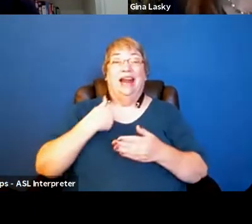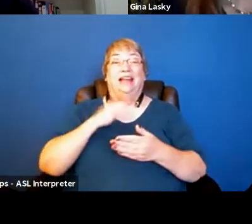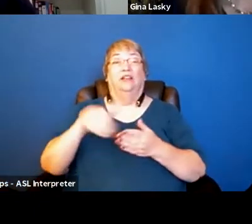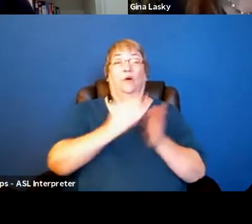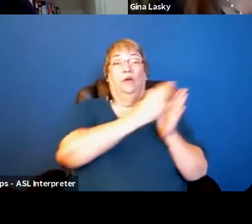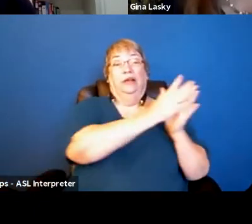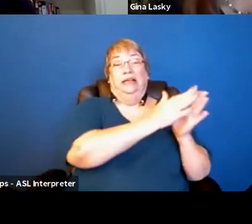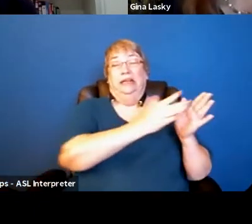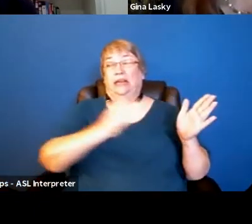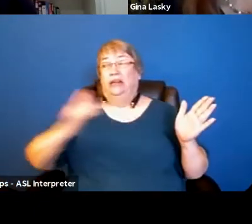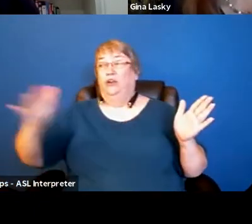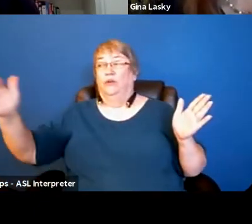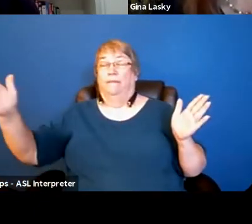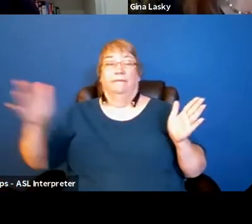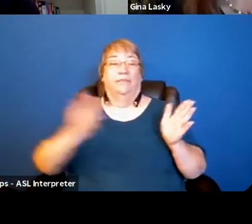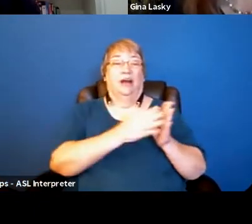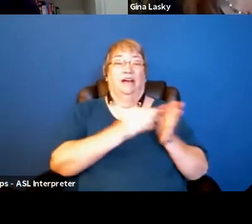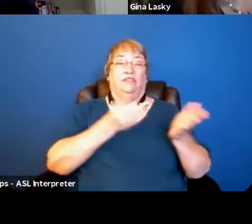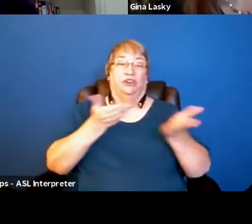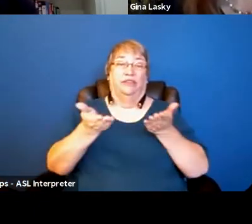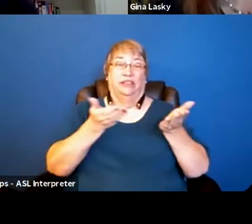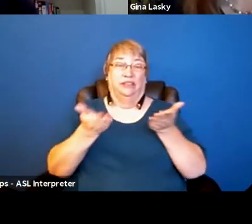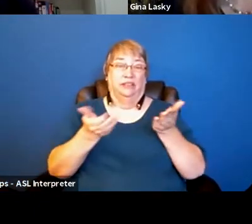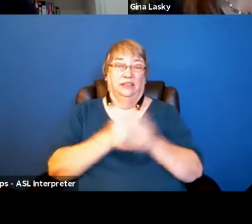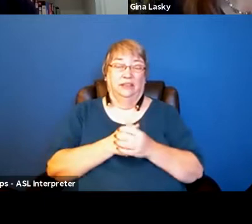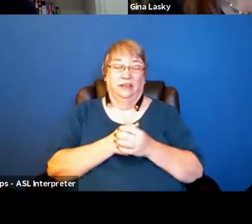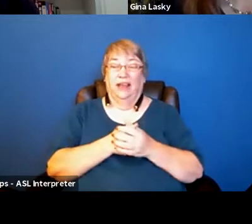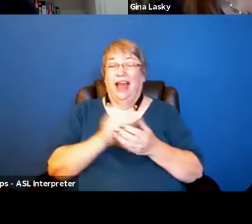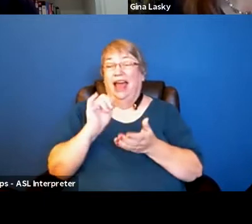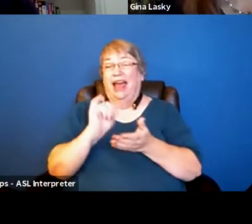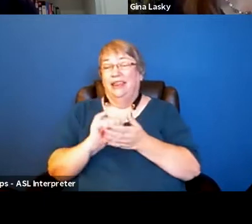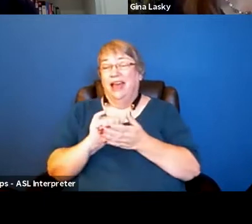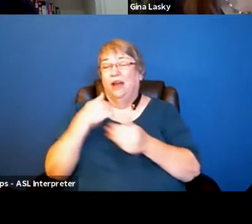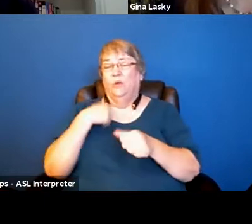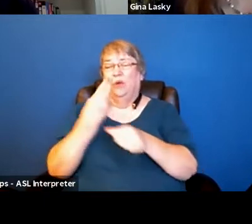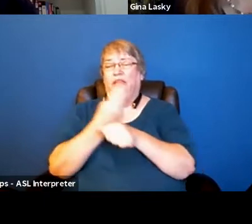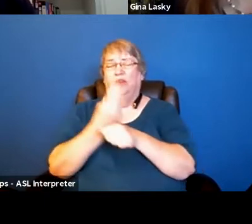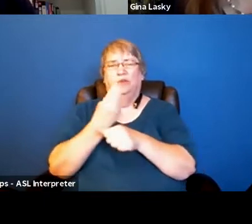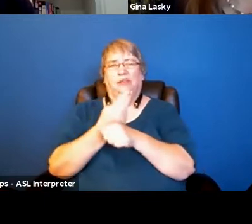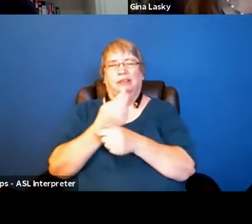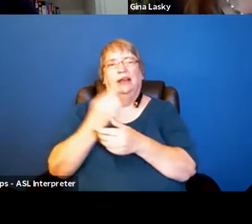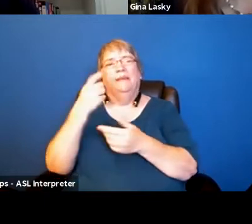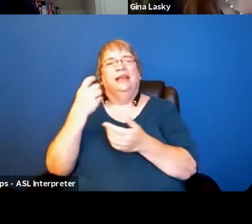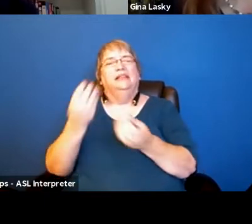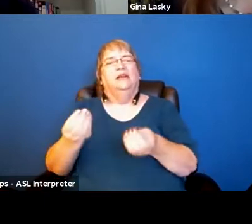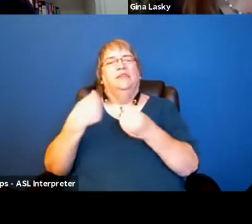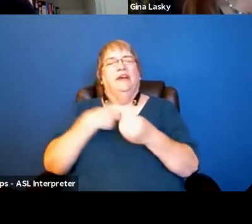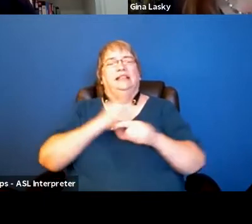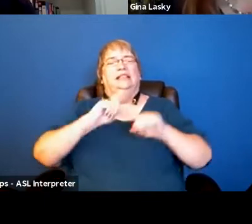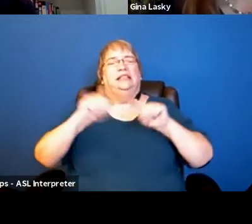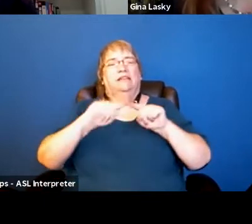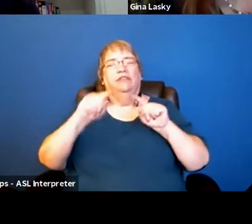used the SAMHSA provider locator data, which offers detailed service information on different mental health